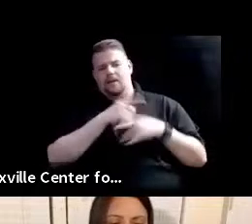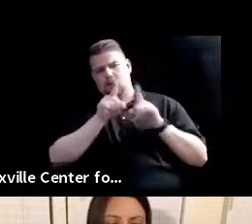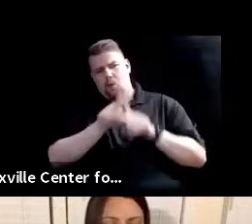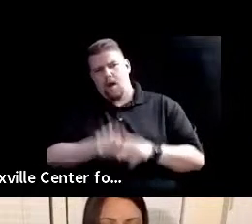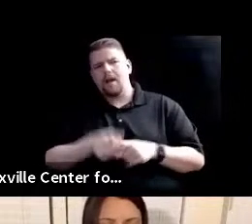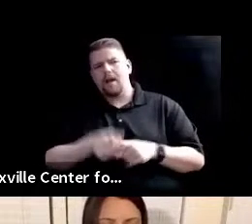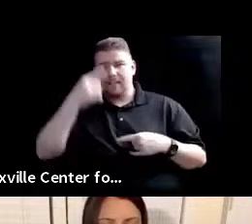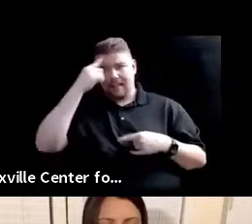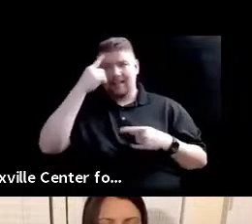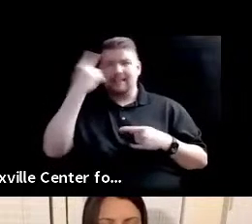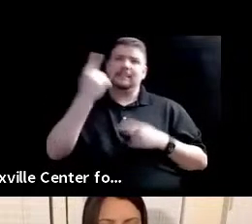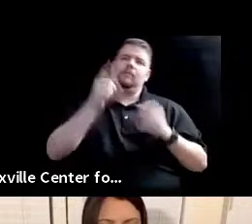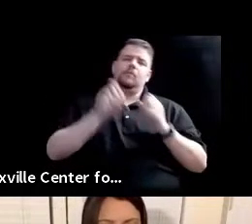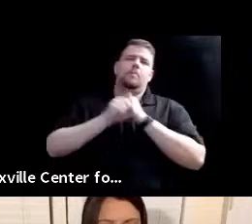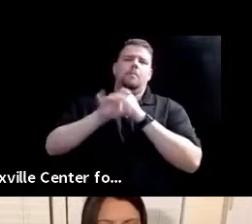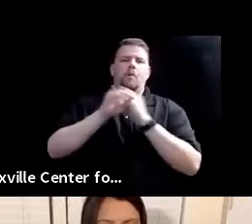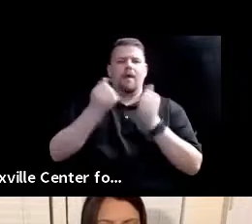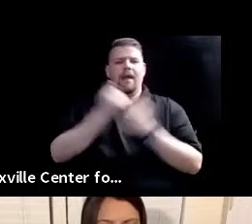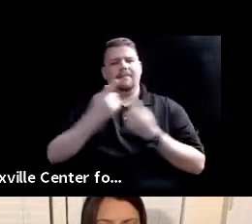can just all promote.